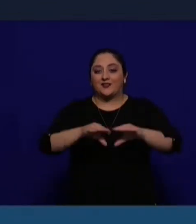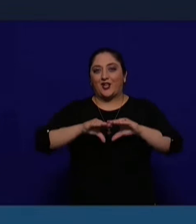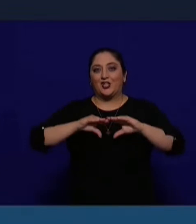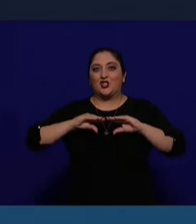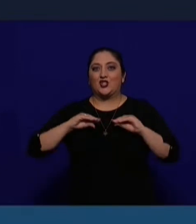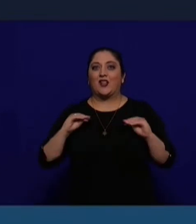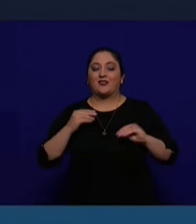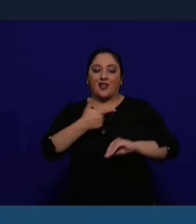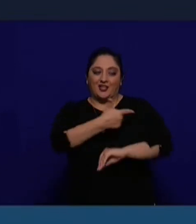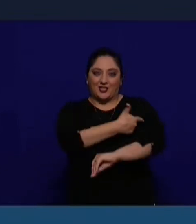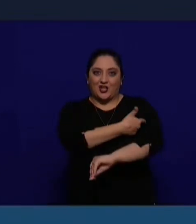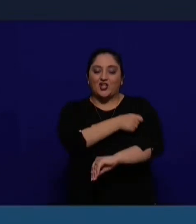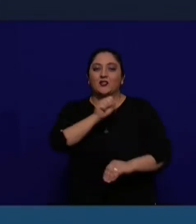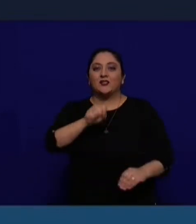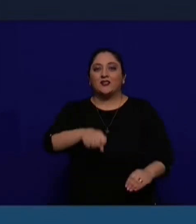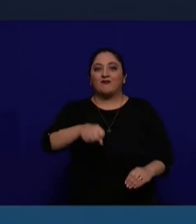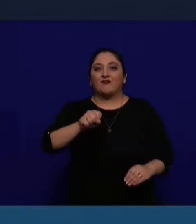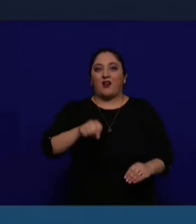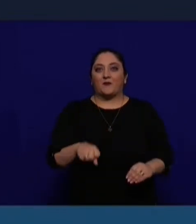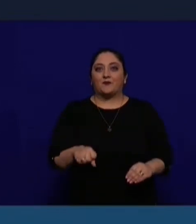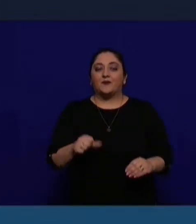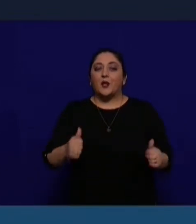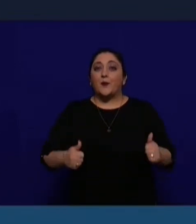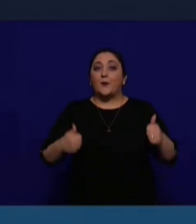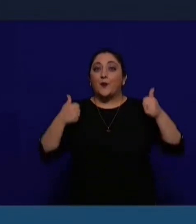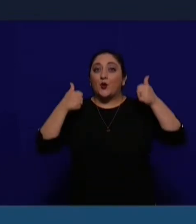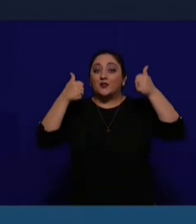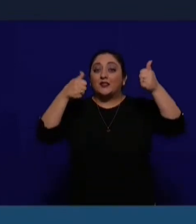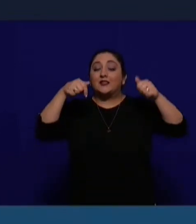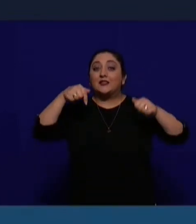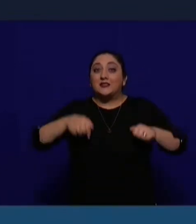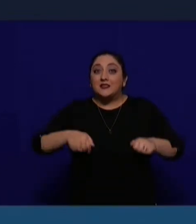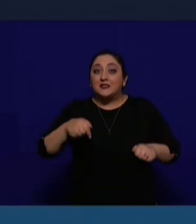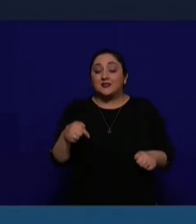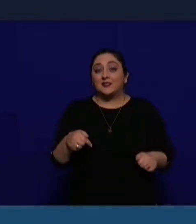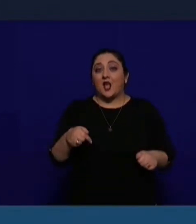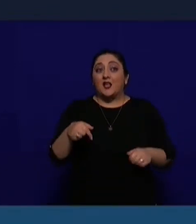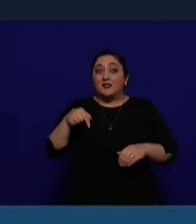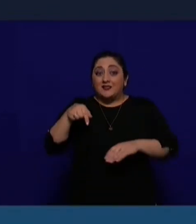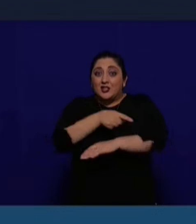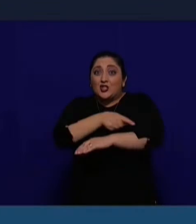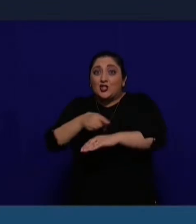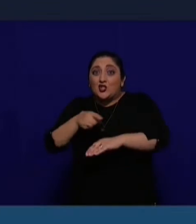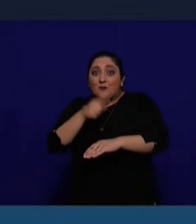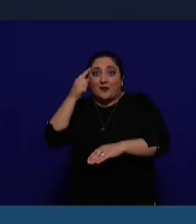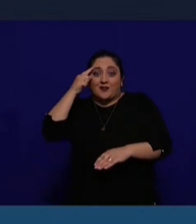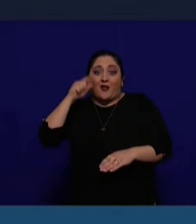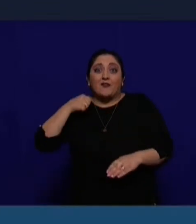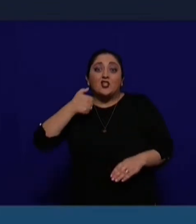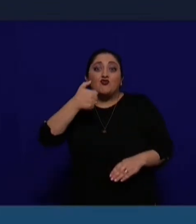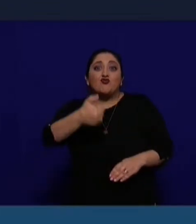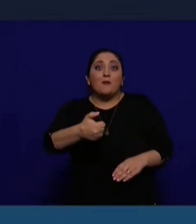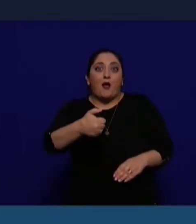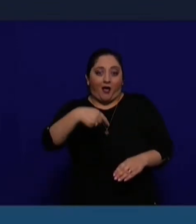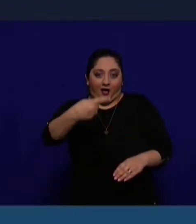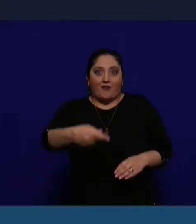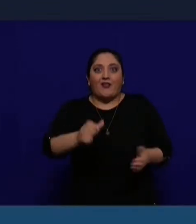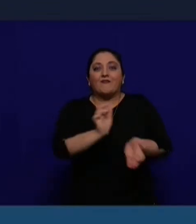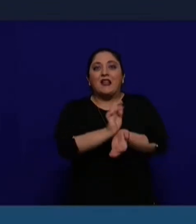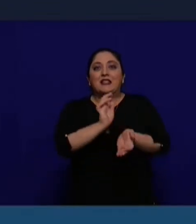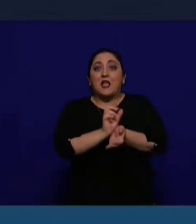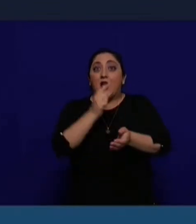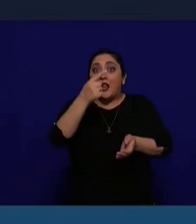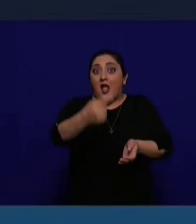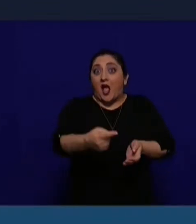kemm huwa importanti li aħna anka f'dawn il-ġranet għada hija festa, għandna il-ħadd li hija wkoll festa, kemm